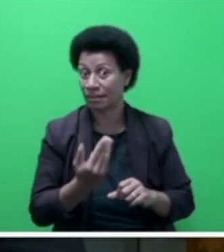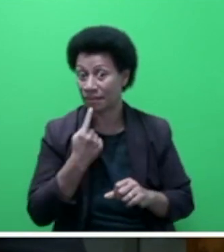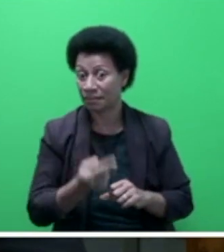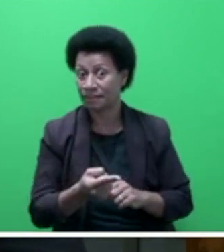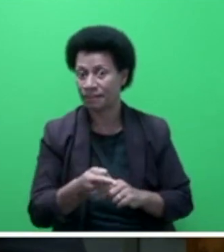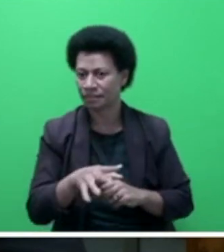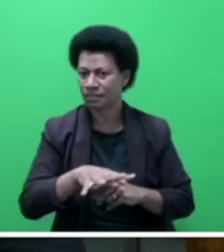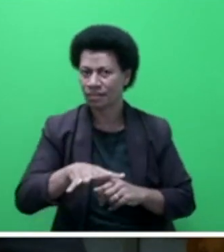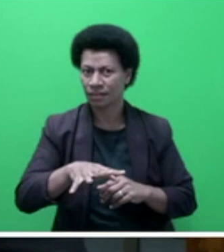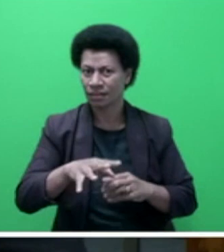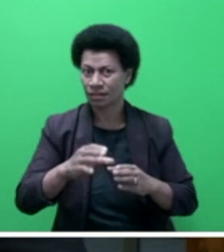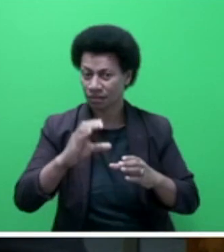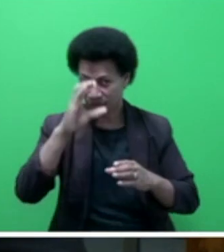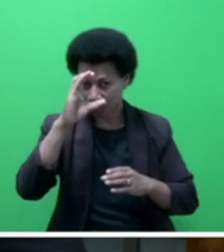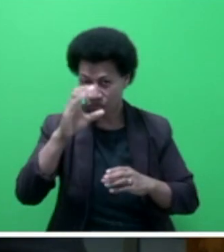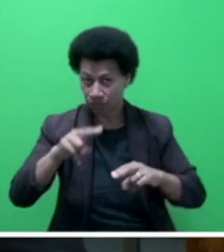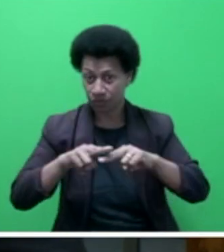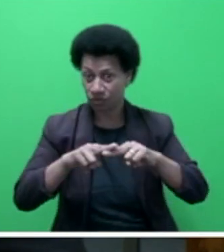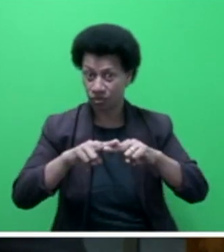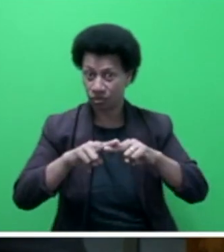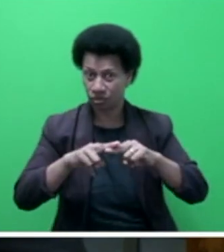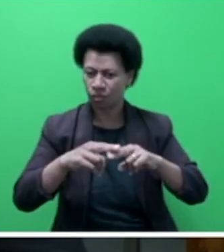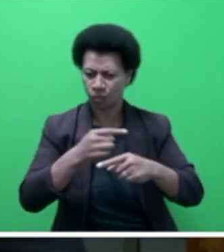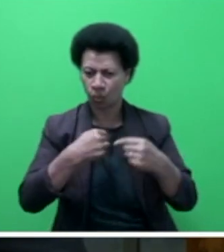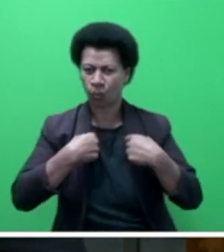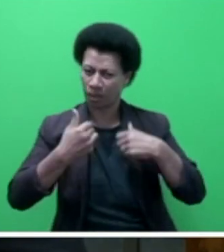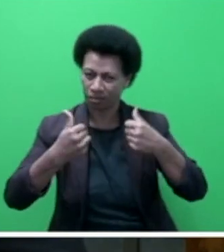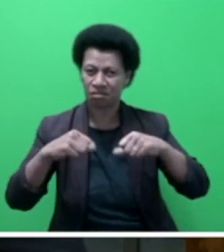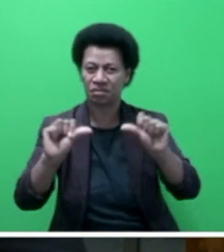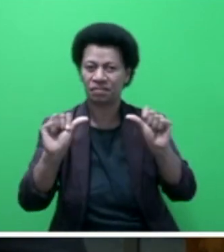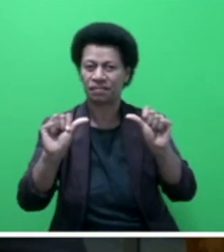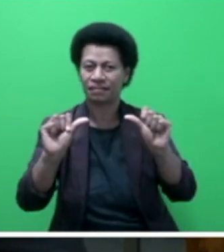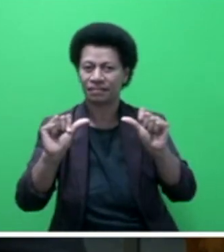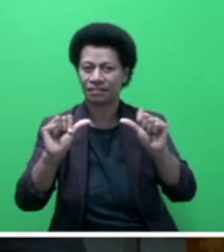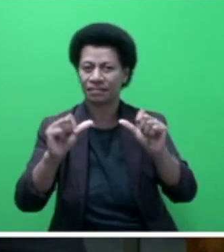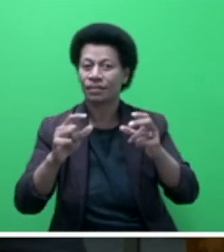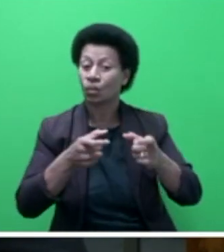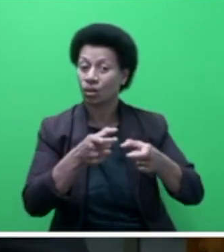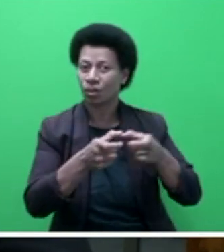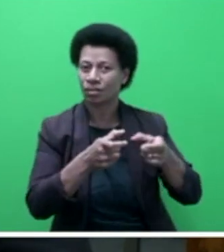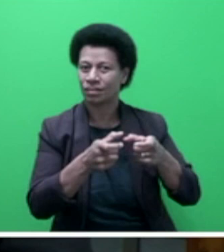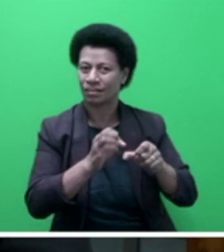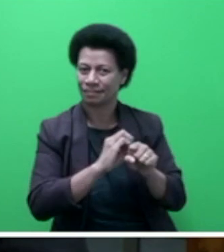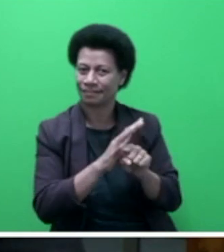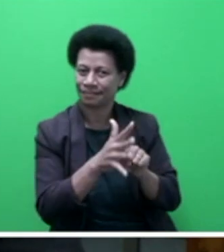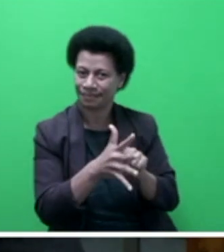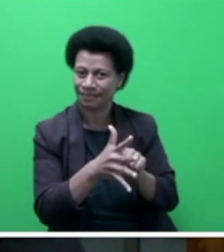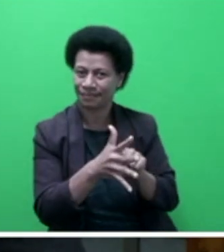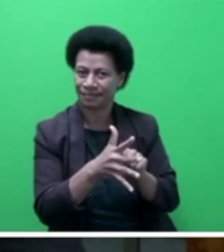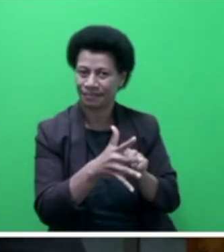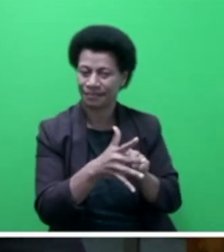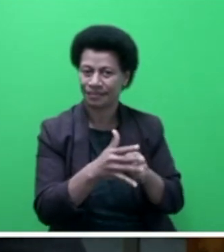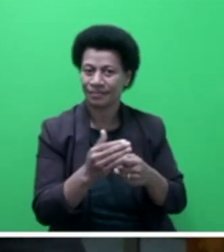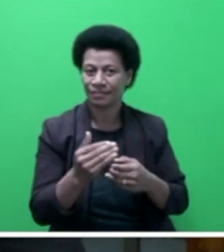patriotic whole-of-nation effort, we achieved what few countries could. We contained the virus," unquote.